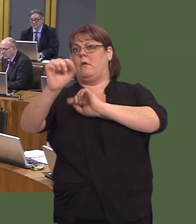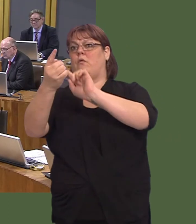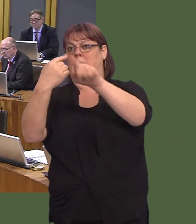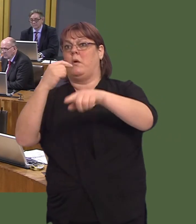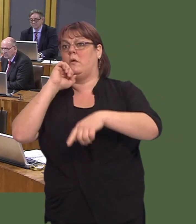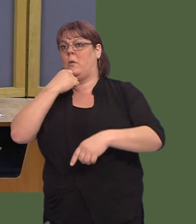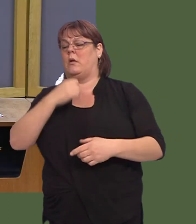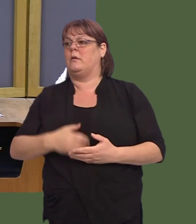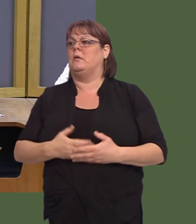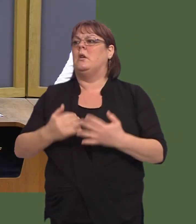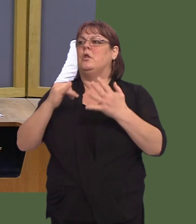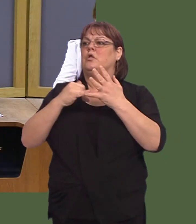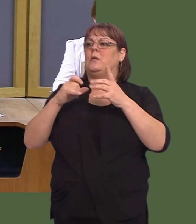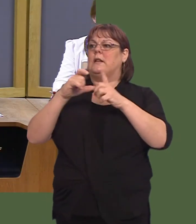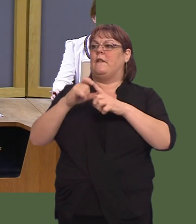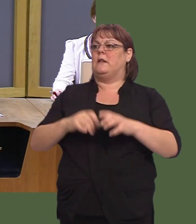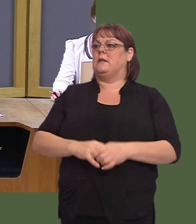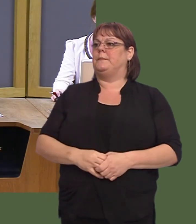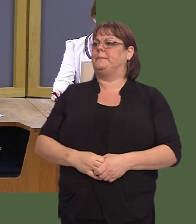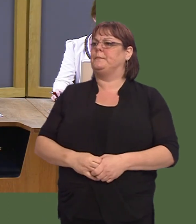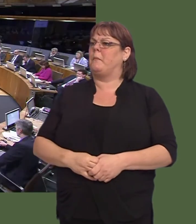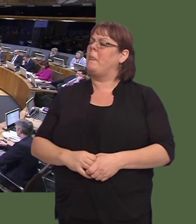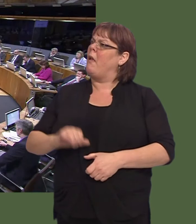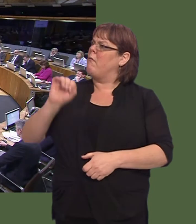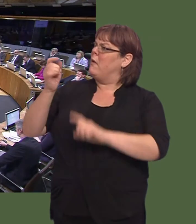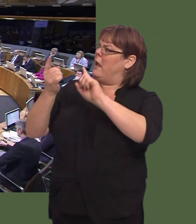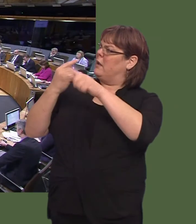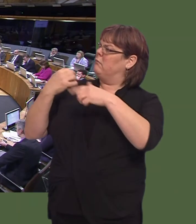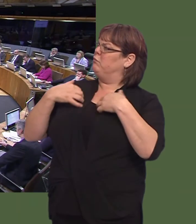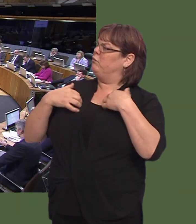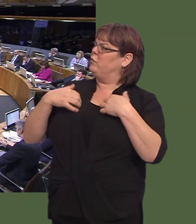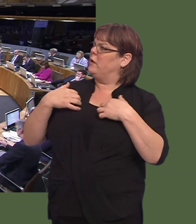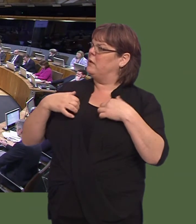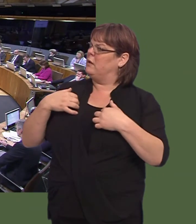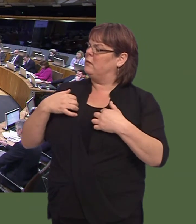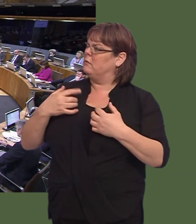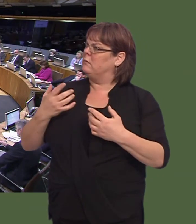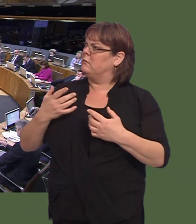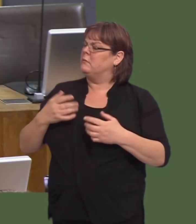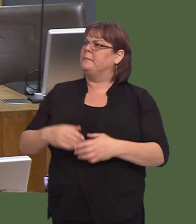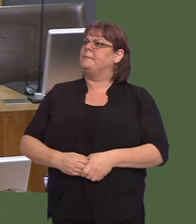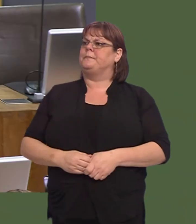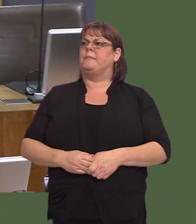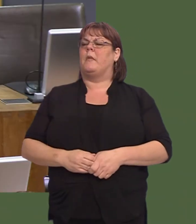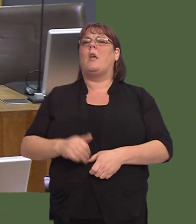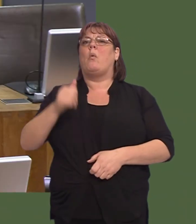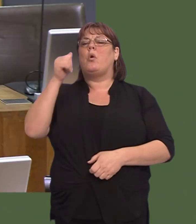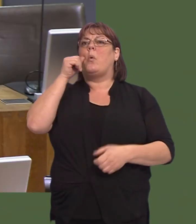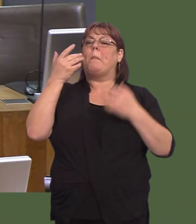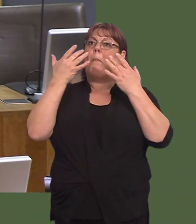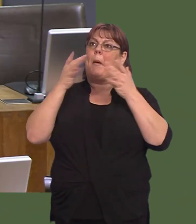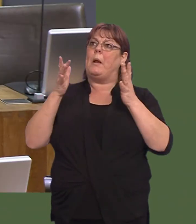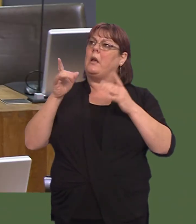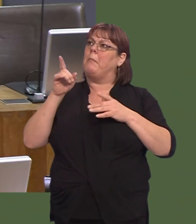forthcoming. Susie Davis. That's a very interesting answer, First Minister. I think, however, you are possibly able to tell us, as it's a matter of public